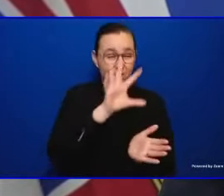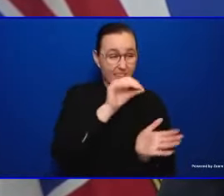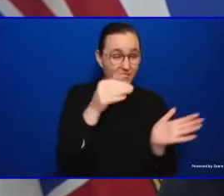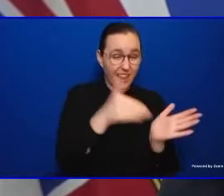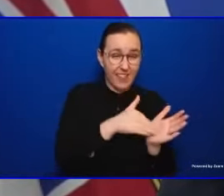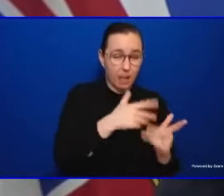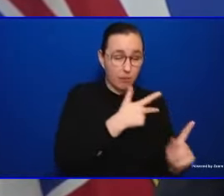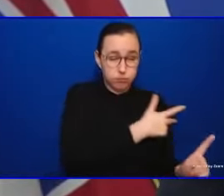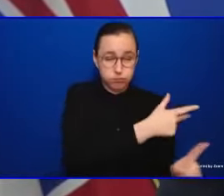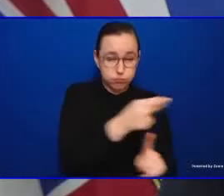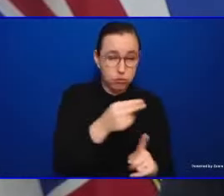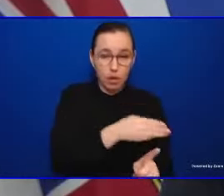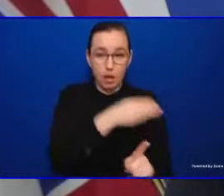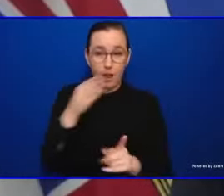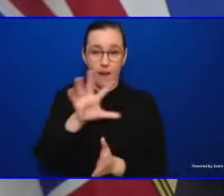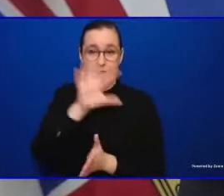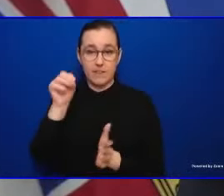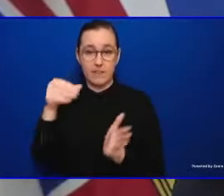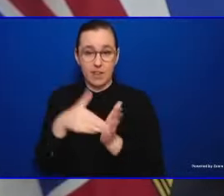have